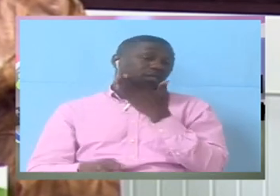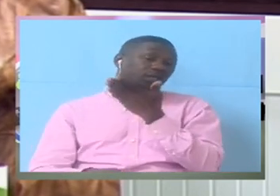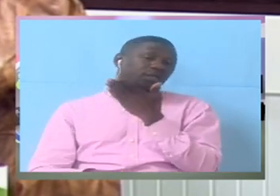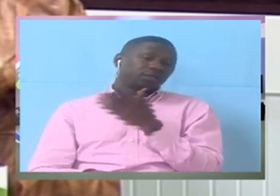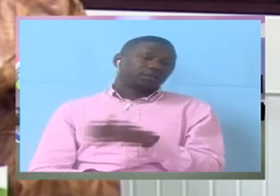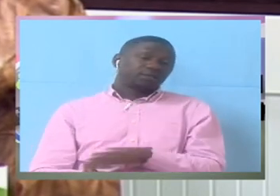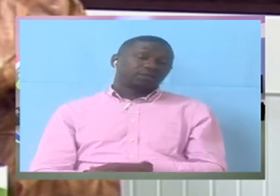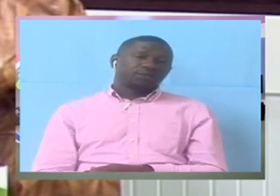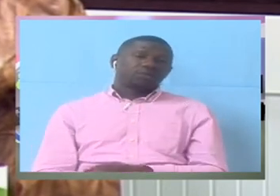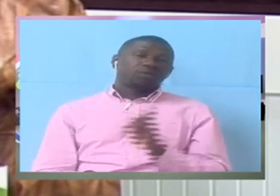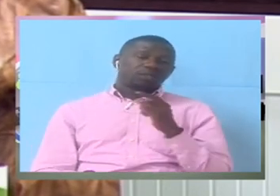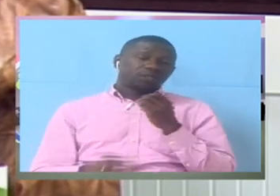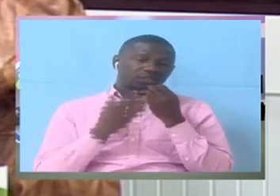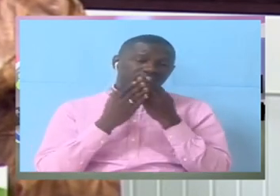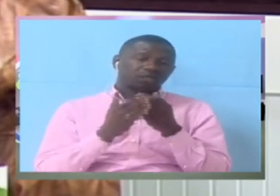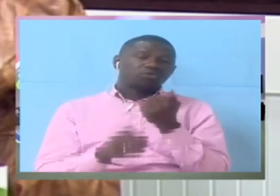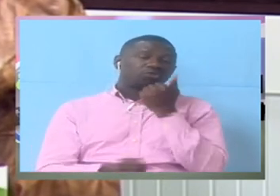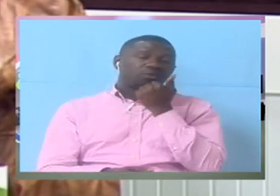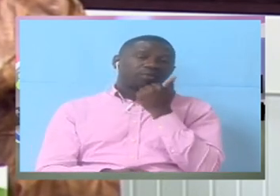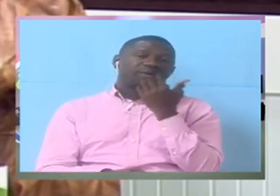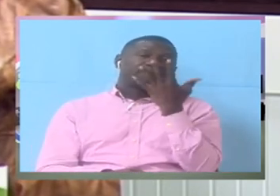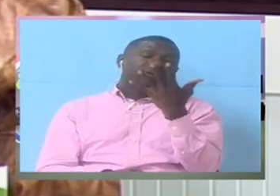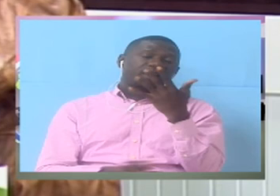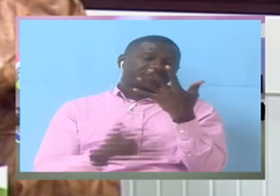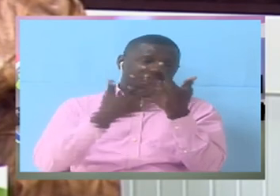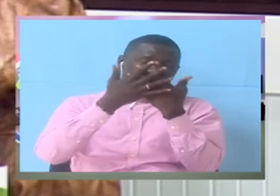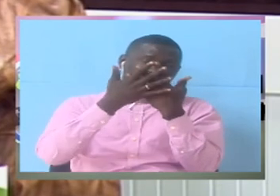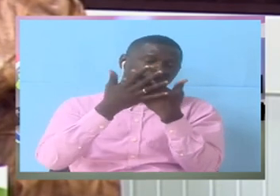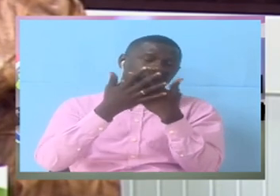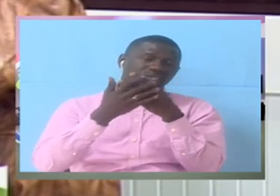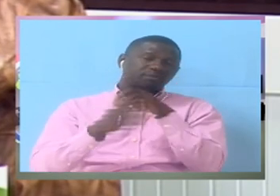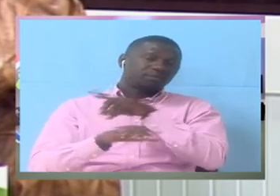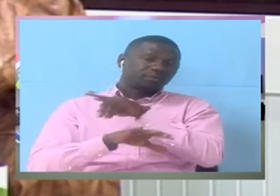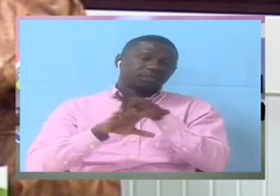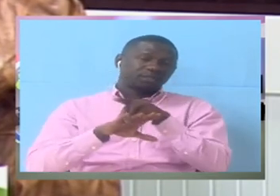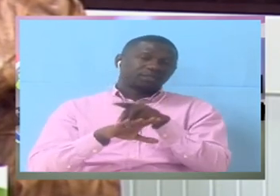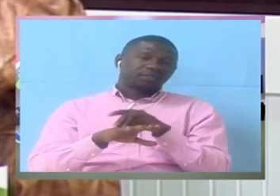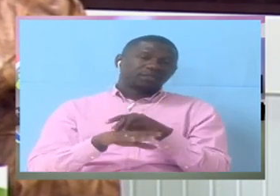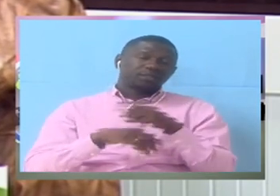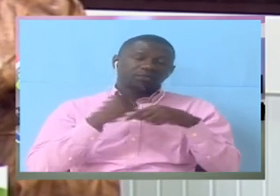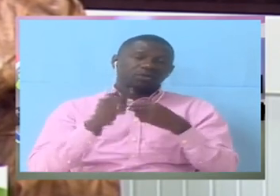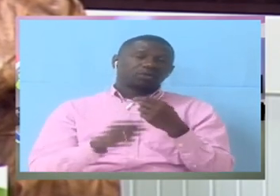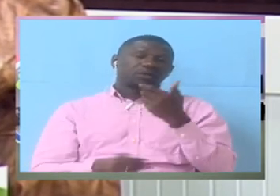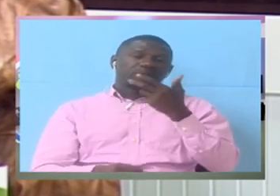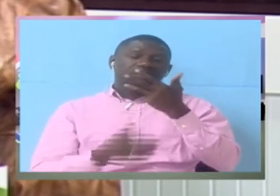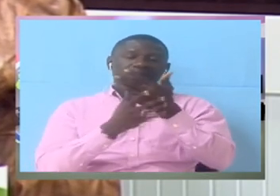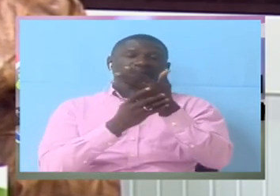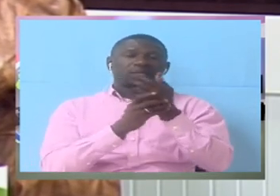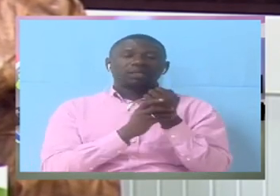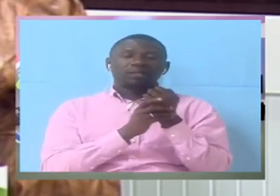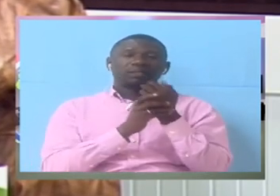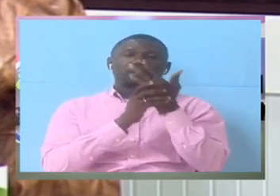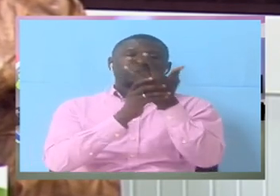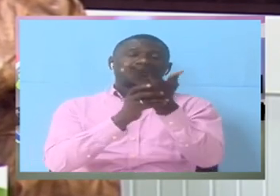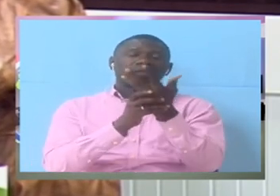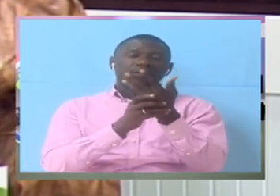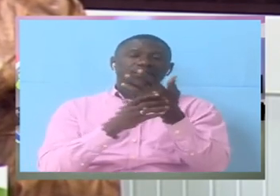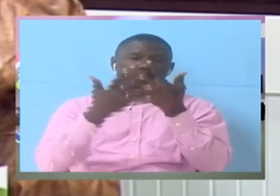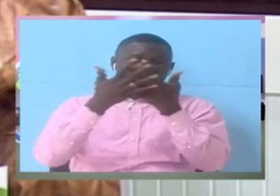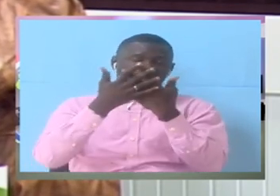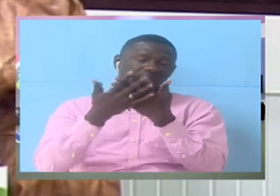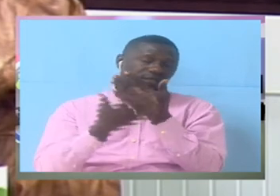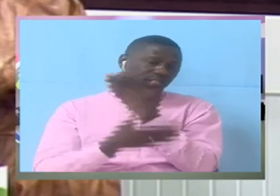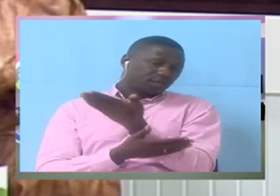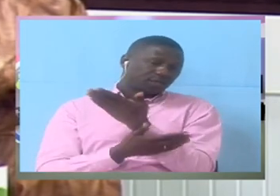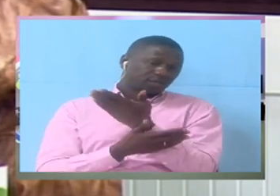director, Ako number 5 cell, that he said that number 5 cell, 99 cell, lebeji. There were 99 cells. Oteji.